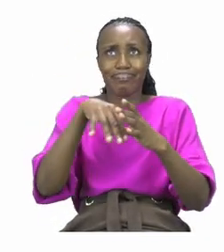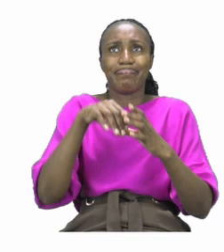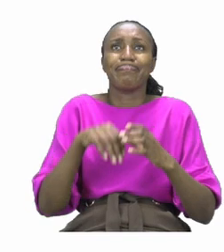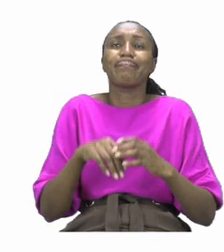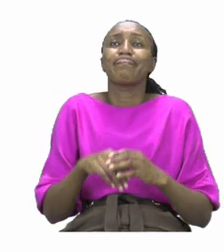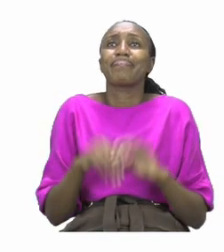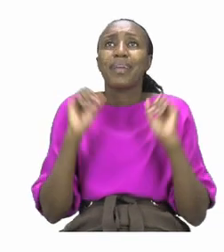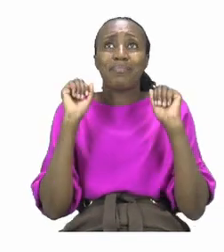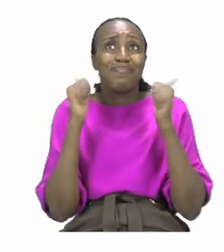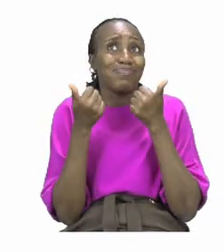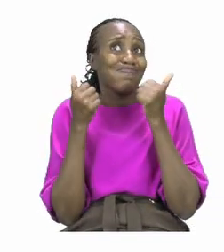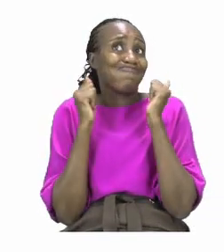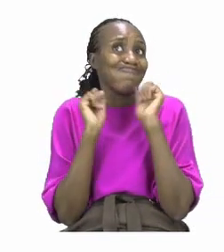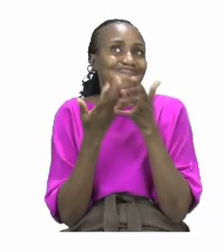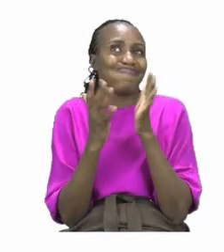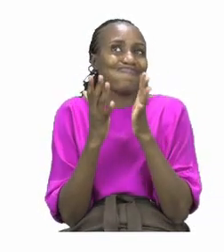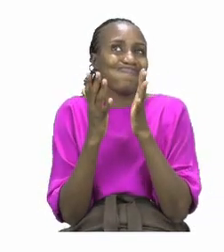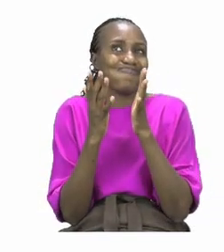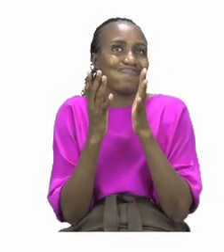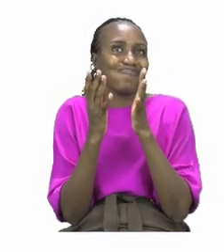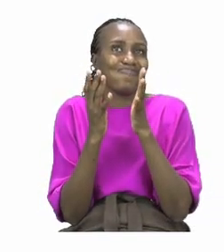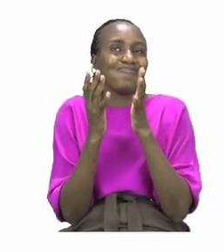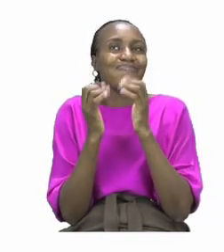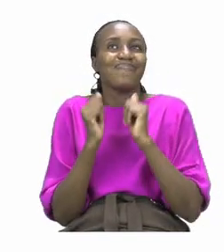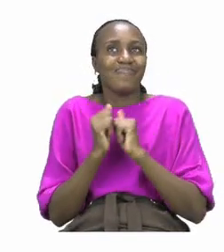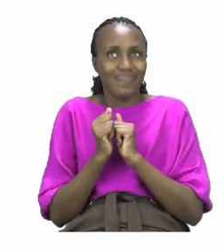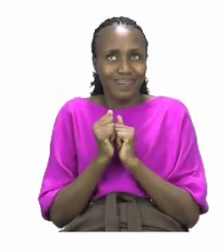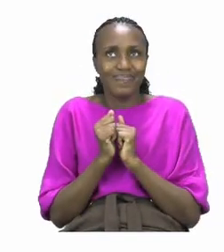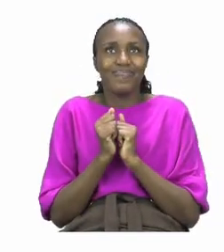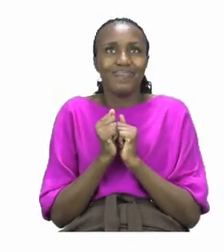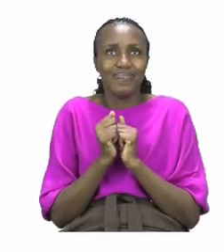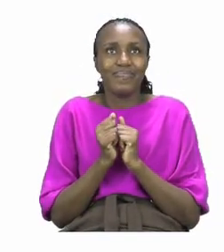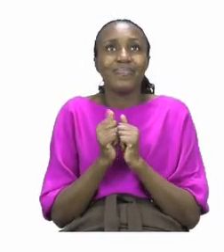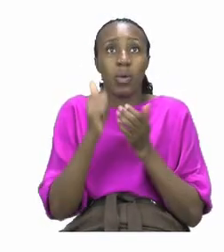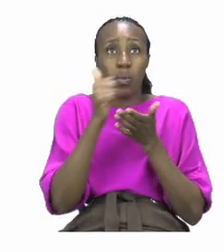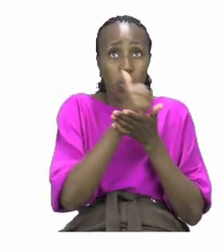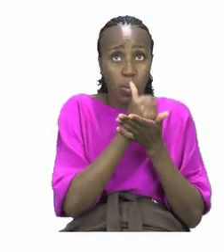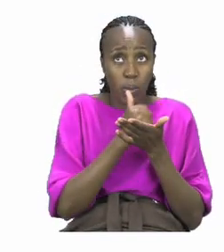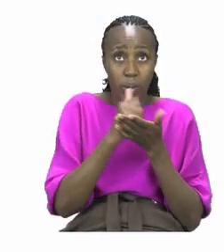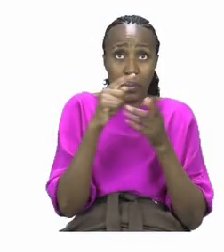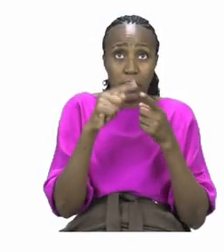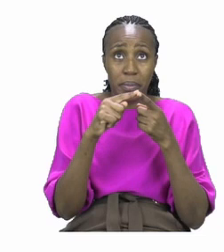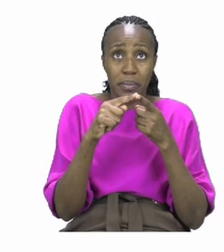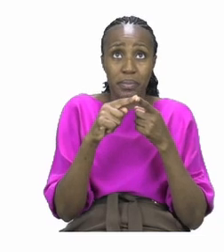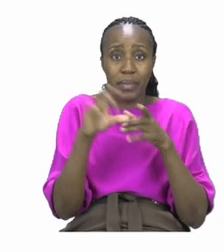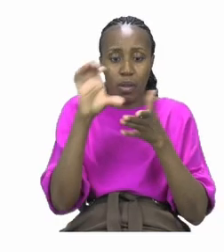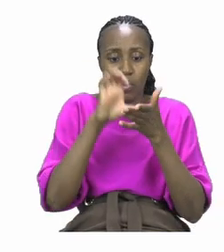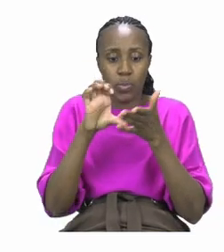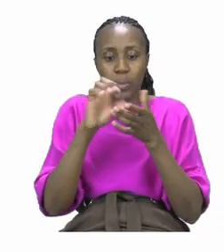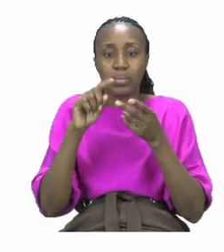Well done, everyone. So we have the words clean, litter,